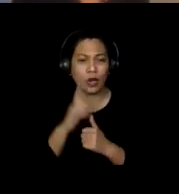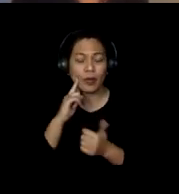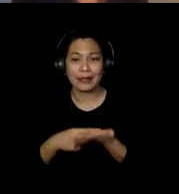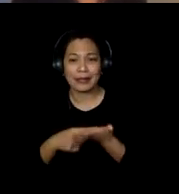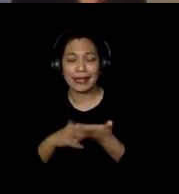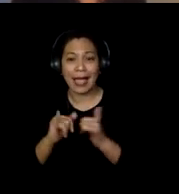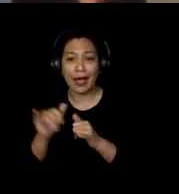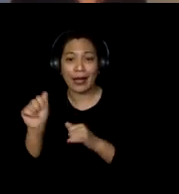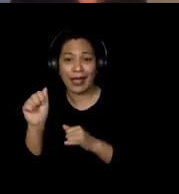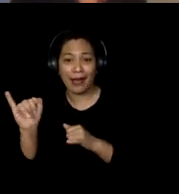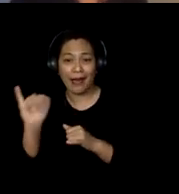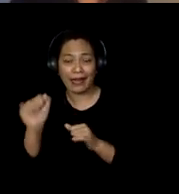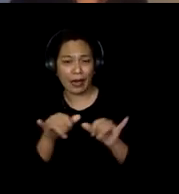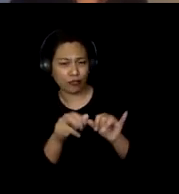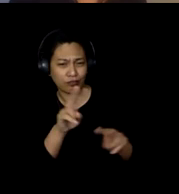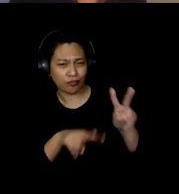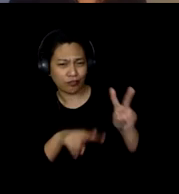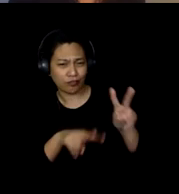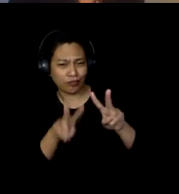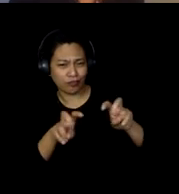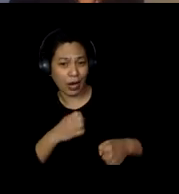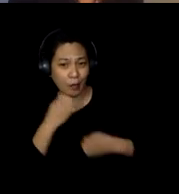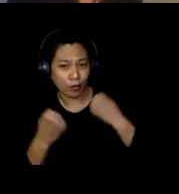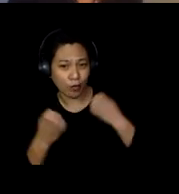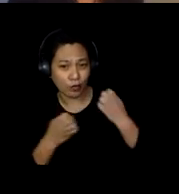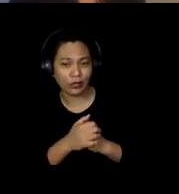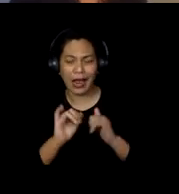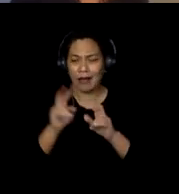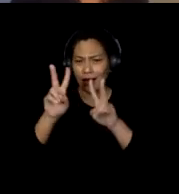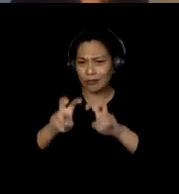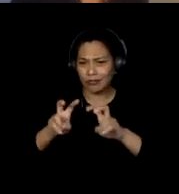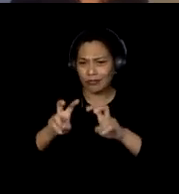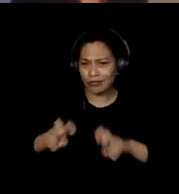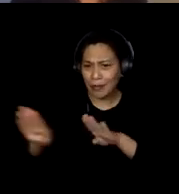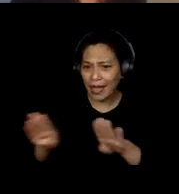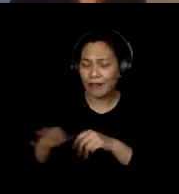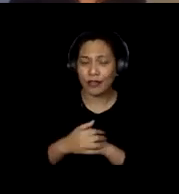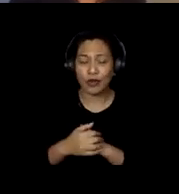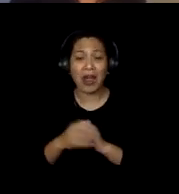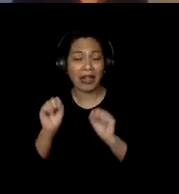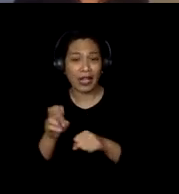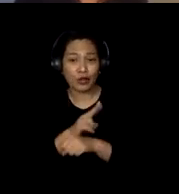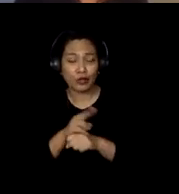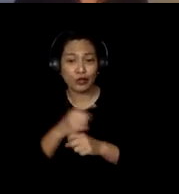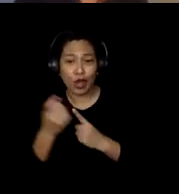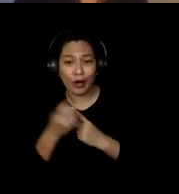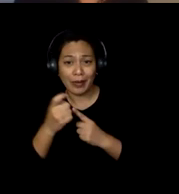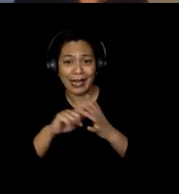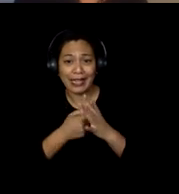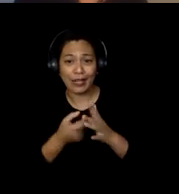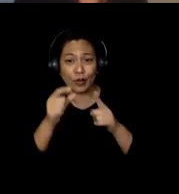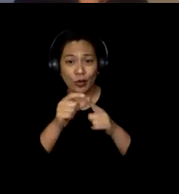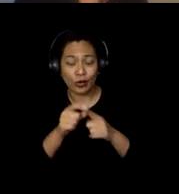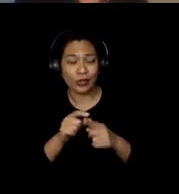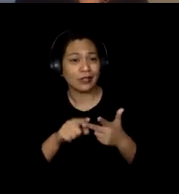measures emotion or measures behavior, how we're going to be able to use automated keywords and also visual content analysis